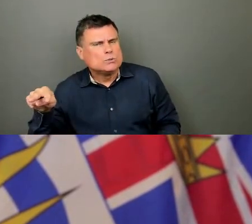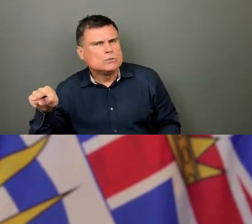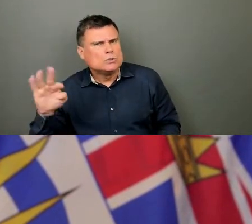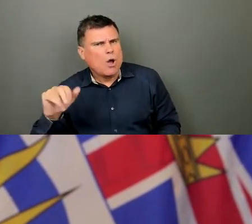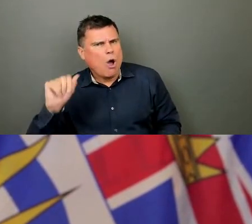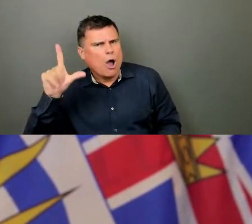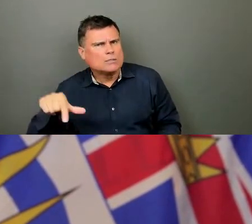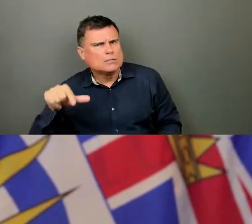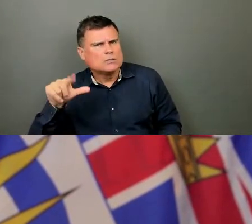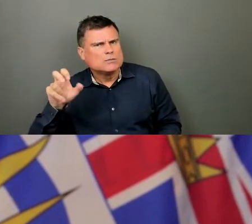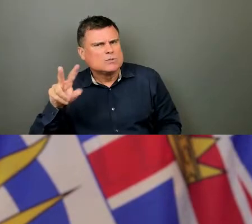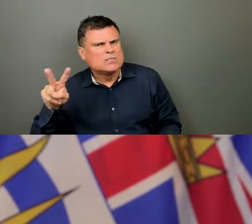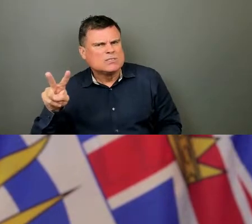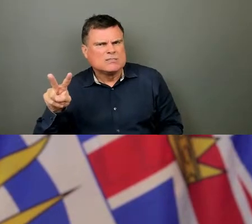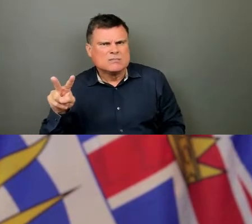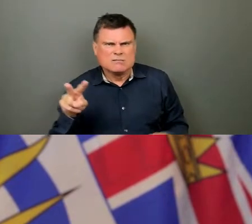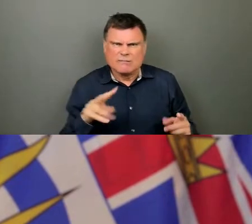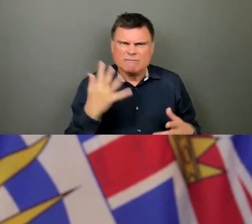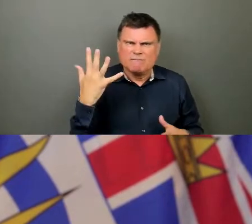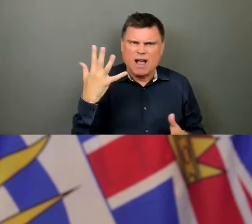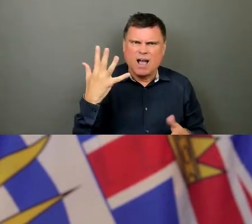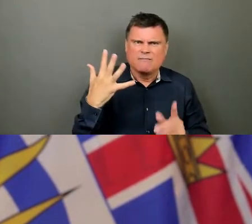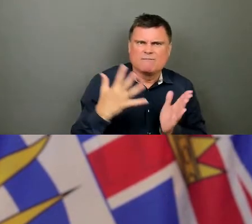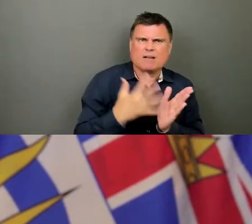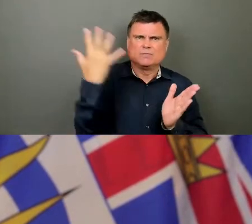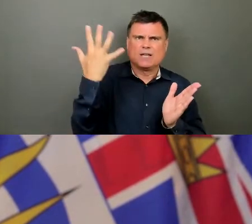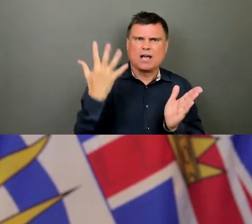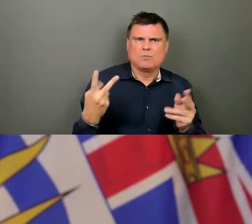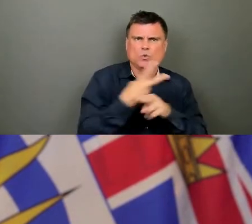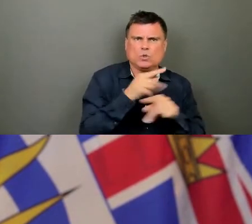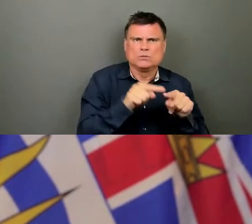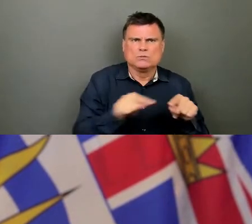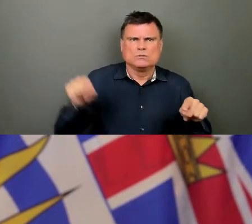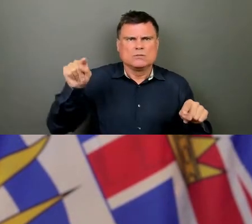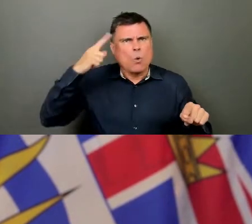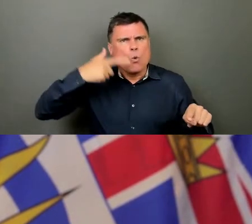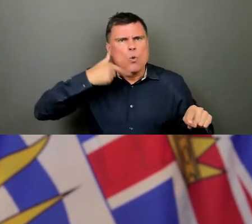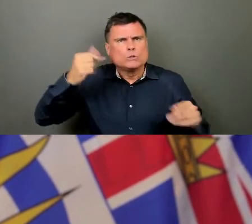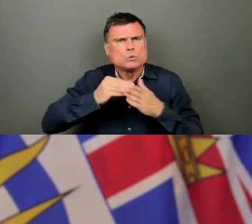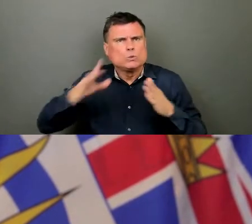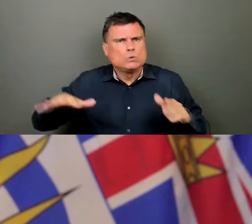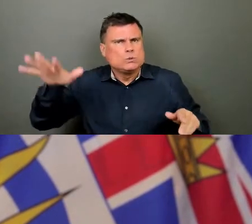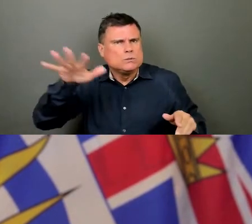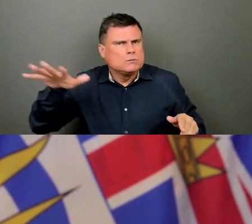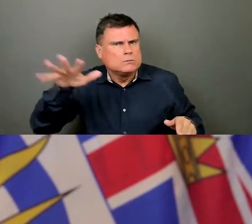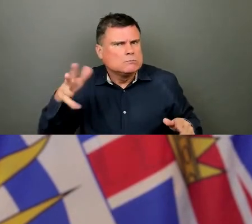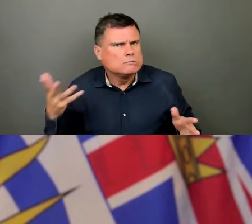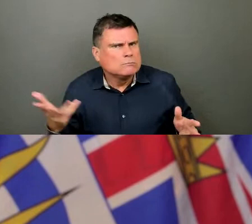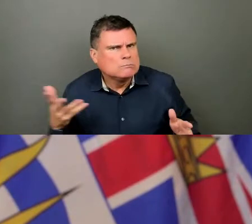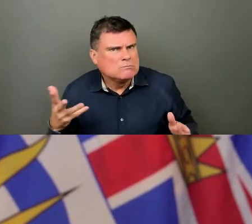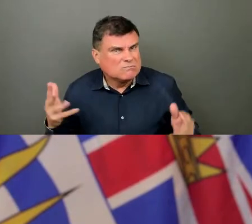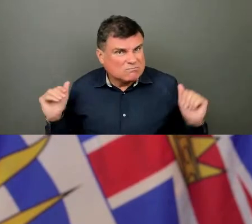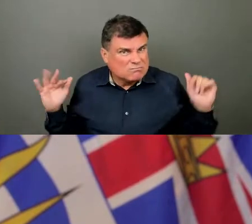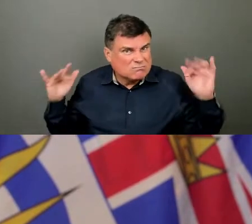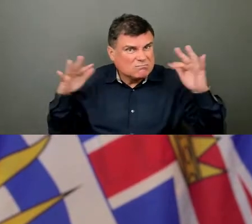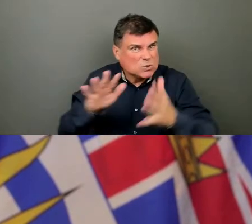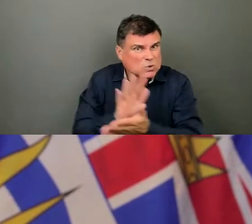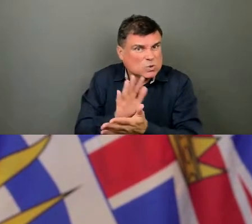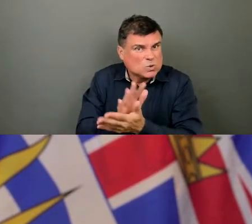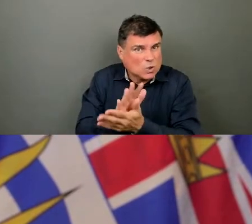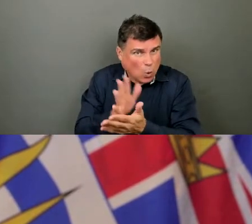a 5 times increase over that same 4 week for the older students. So are we just going to see an explosion in schools when